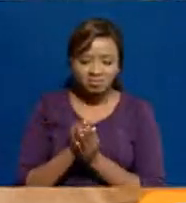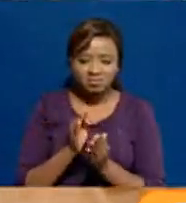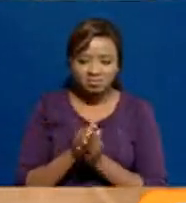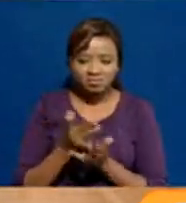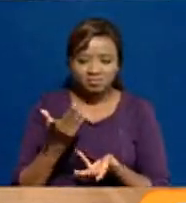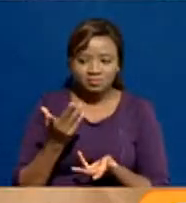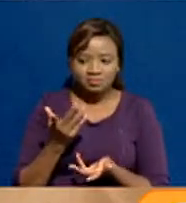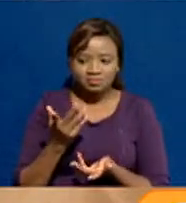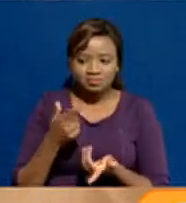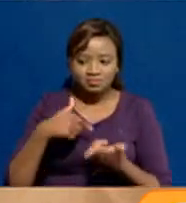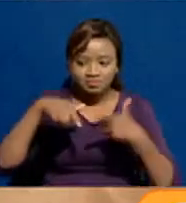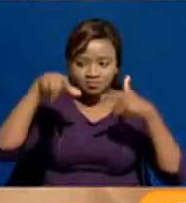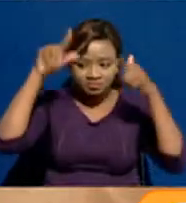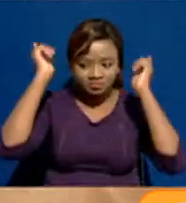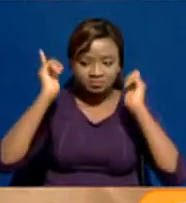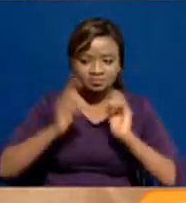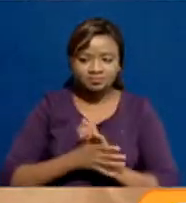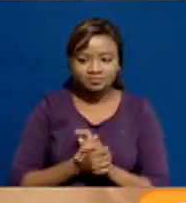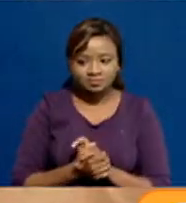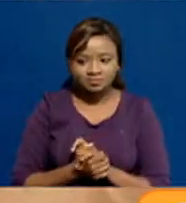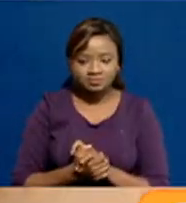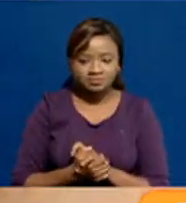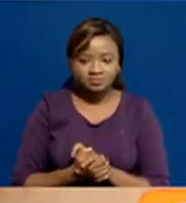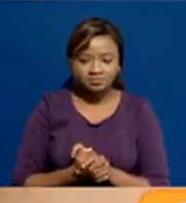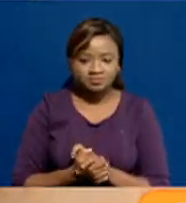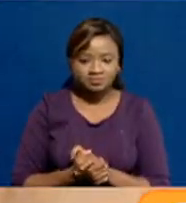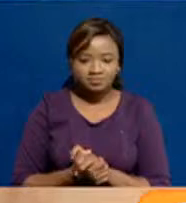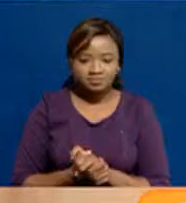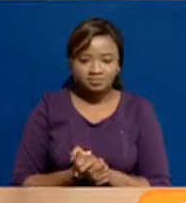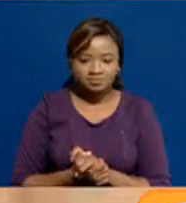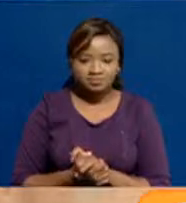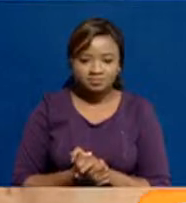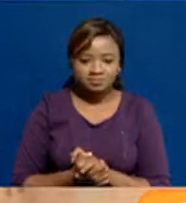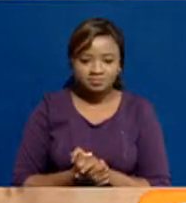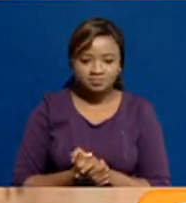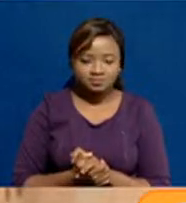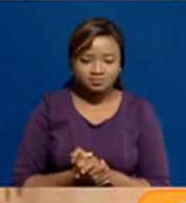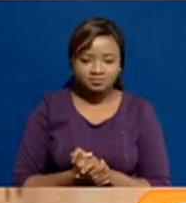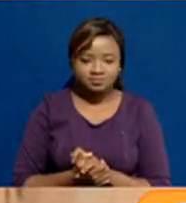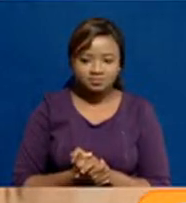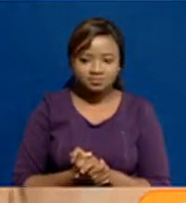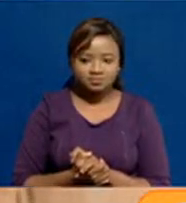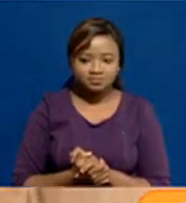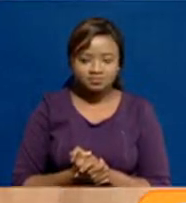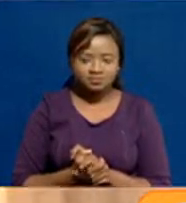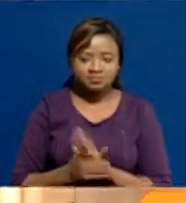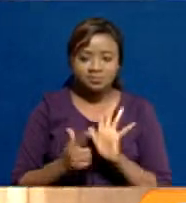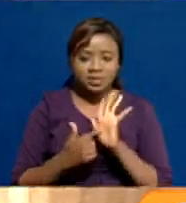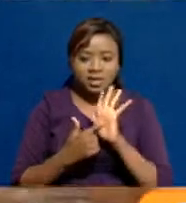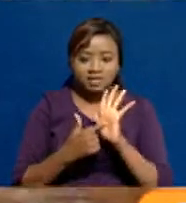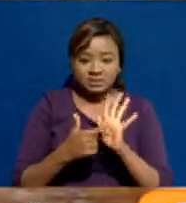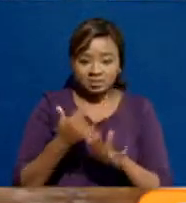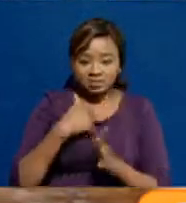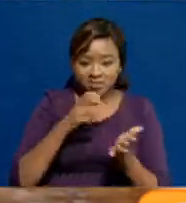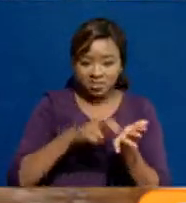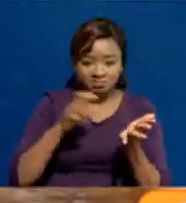out a living after dropping out of Form 2. Mimi mwenyewe, mimi niliwacha shule